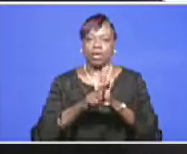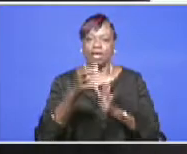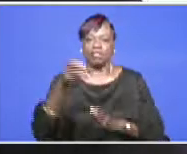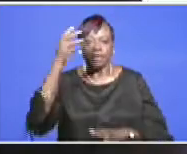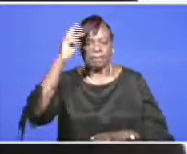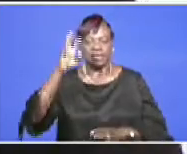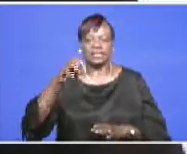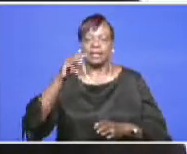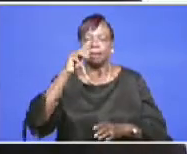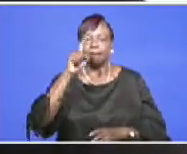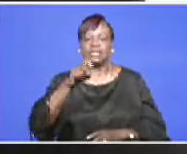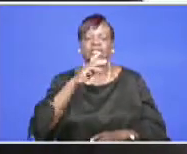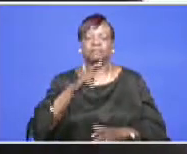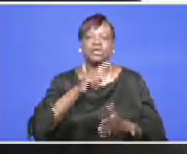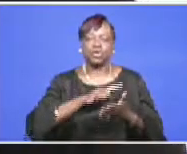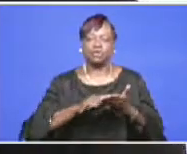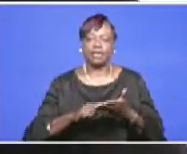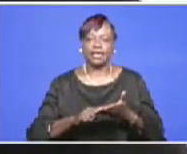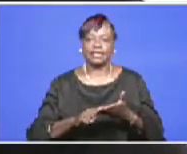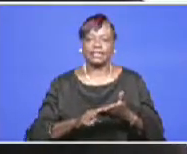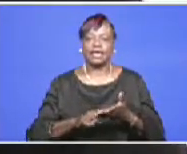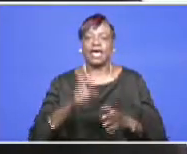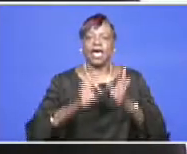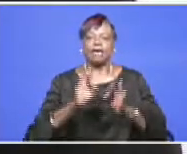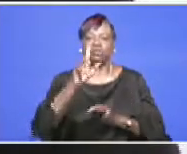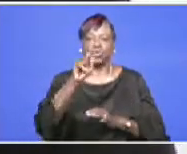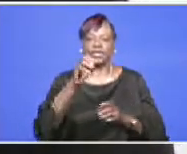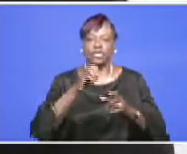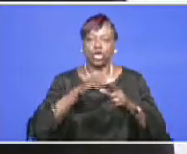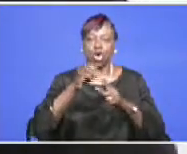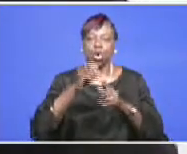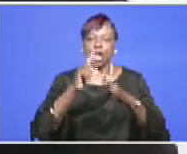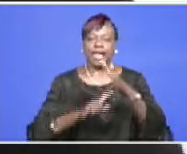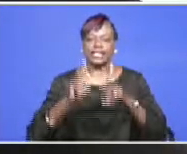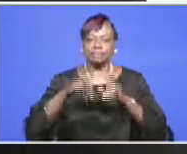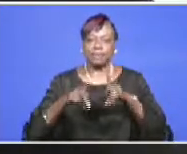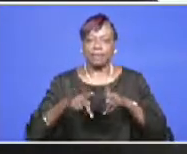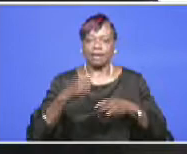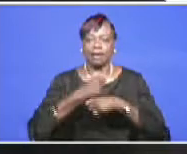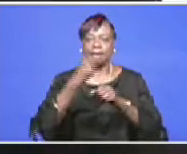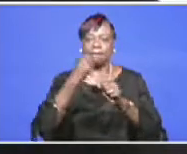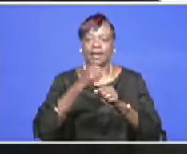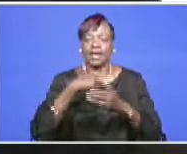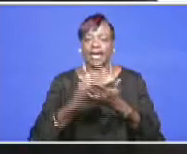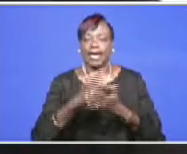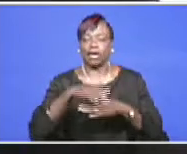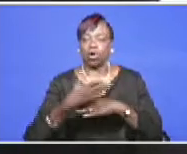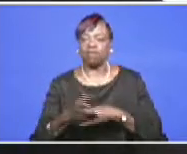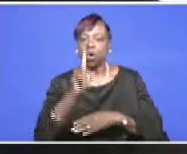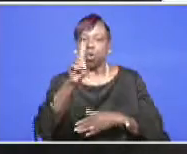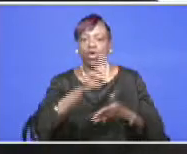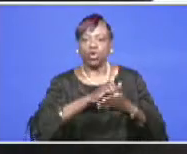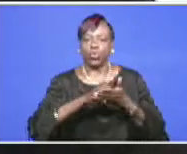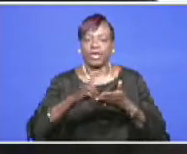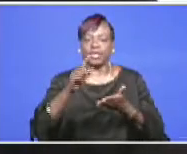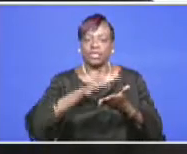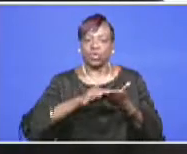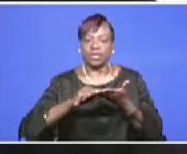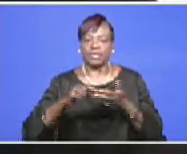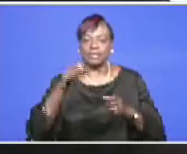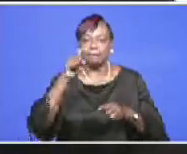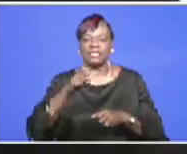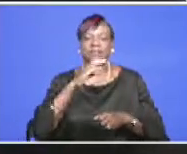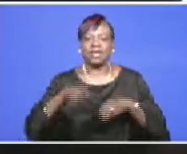redundancies. In the event that 20 or less people are being made redundant, a 1 week's notice must be given in